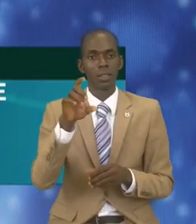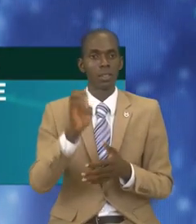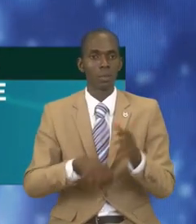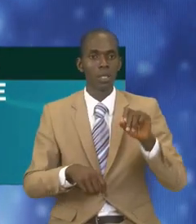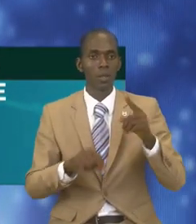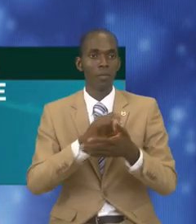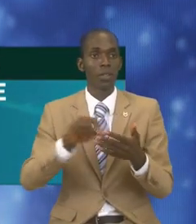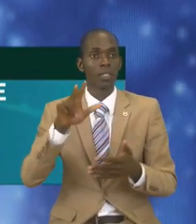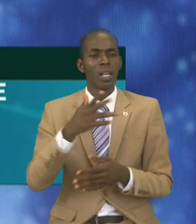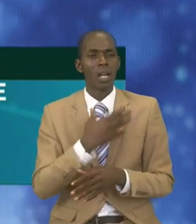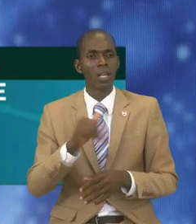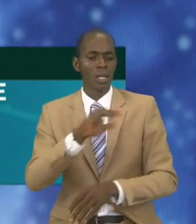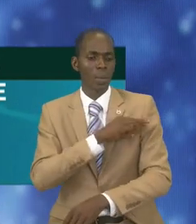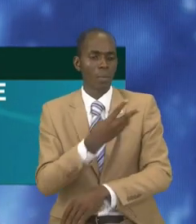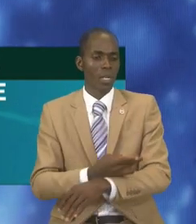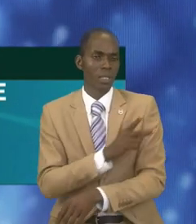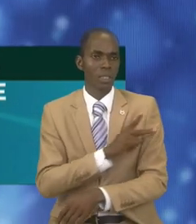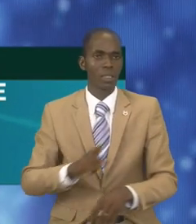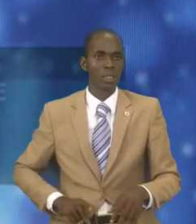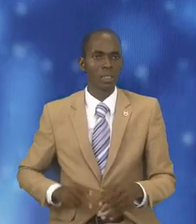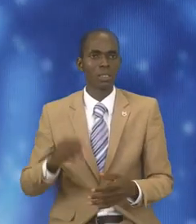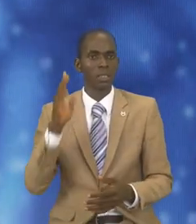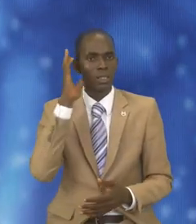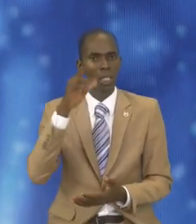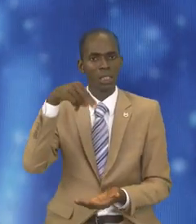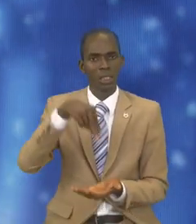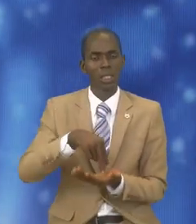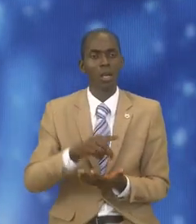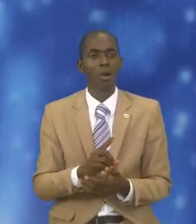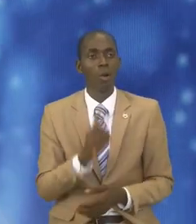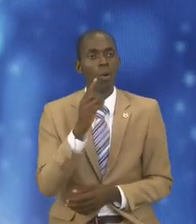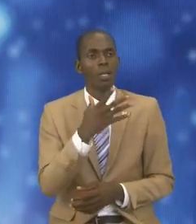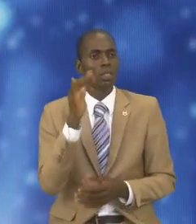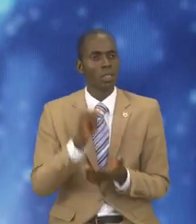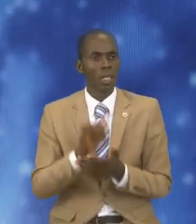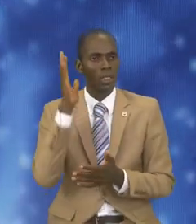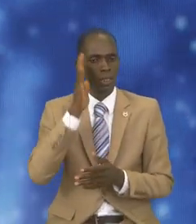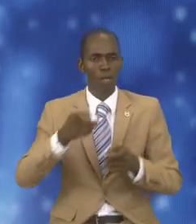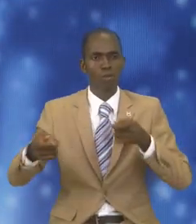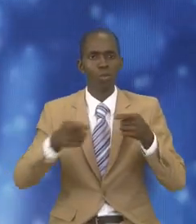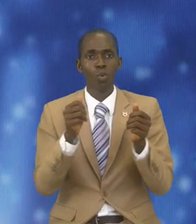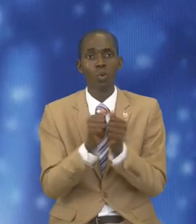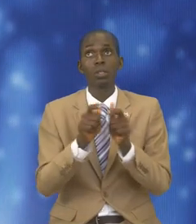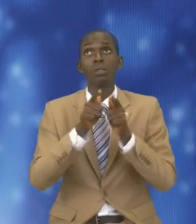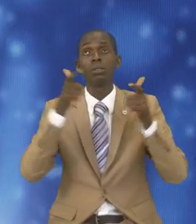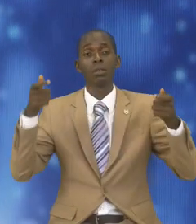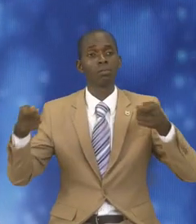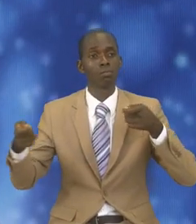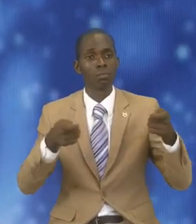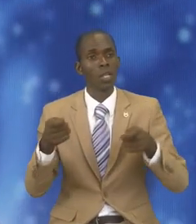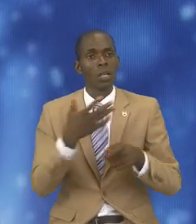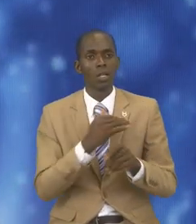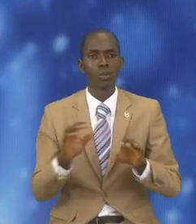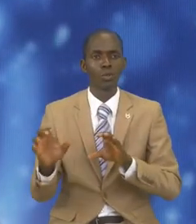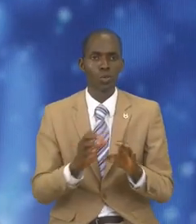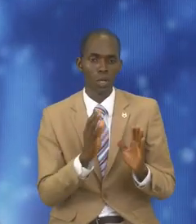shall stand up, that's the Antichrist, that shall rule with great dominion and do